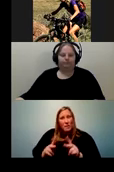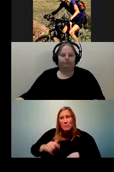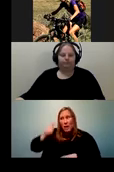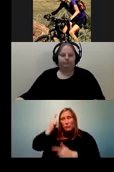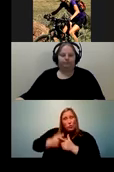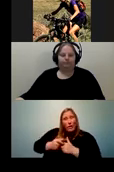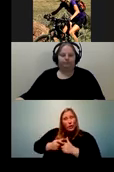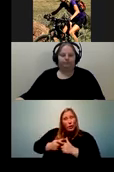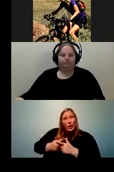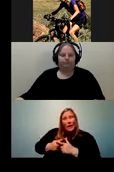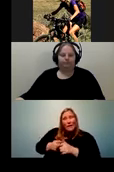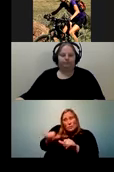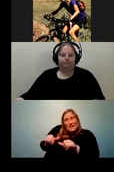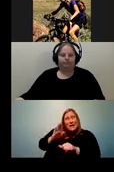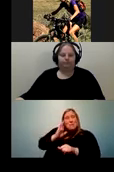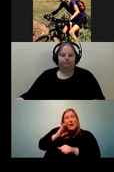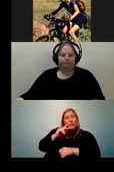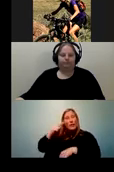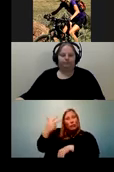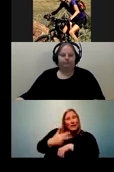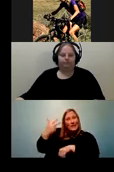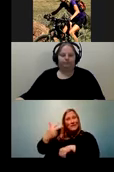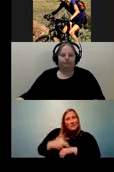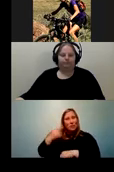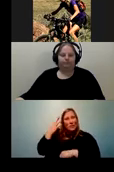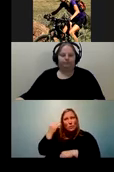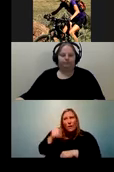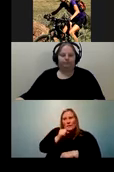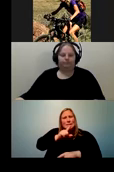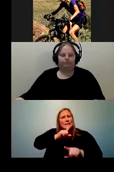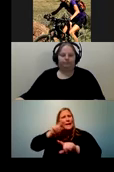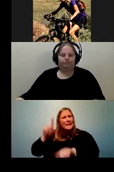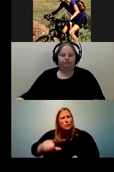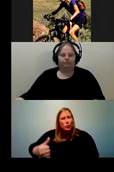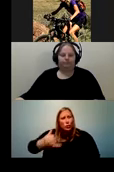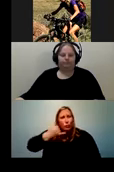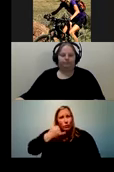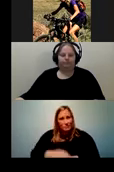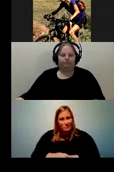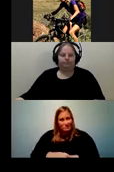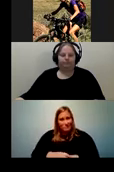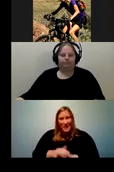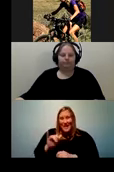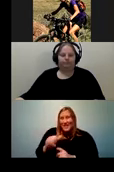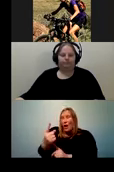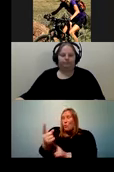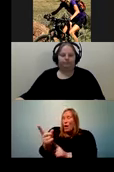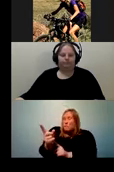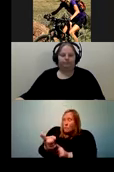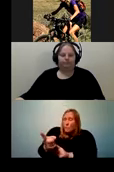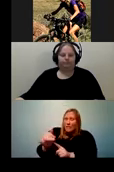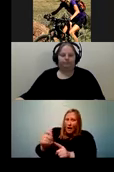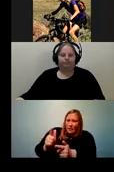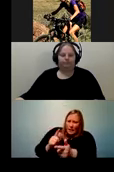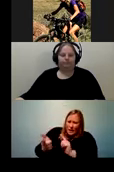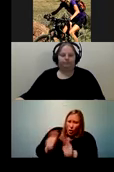3 days. That's why he didn't answer the phone. That one interaction had brought him from a moment of hope in